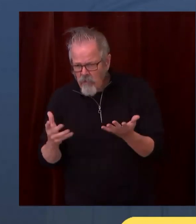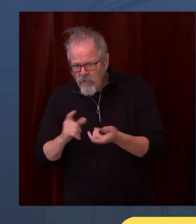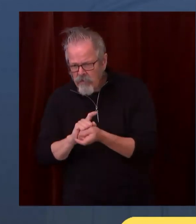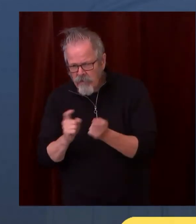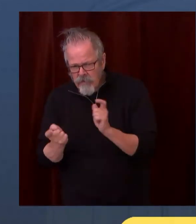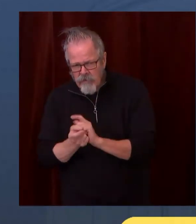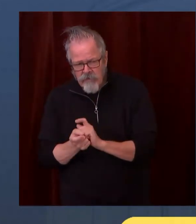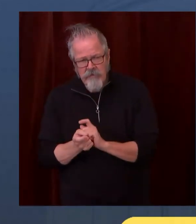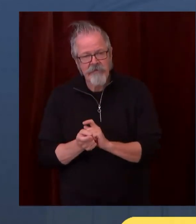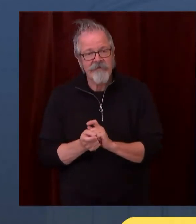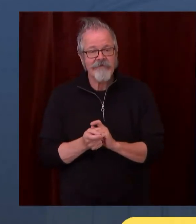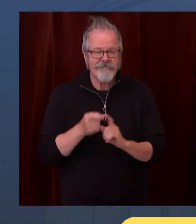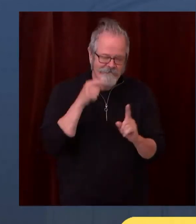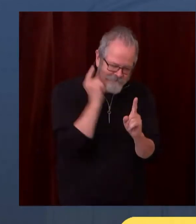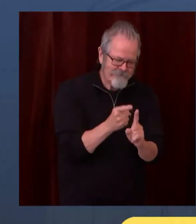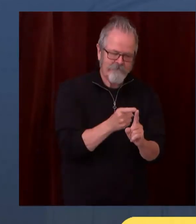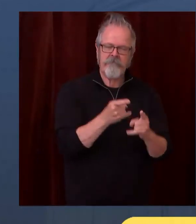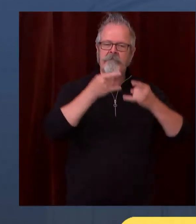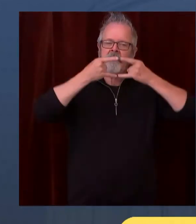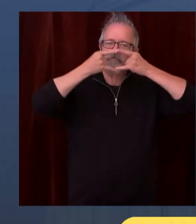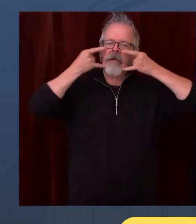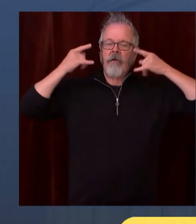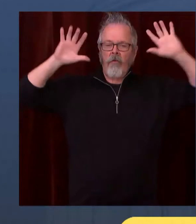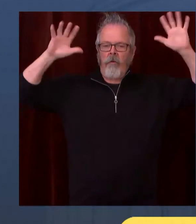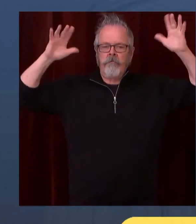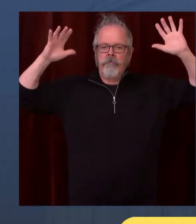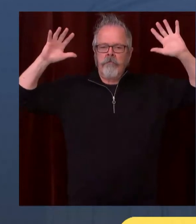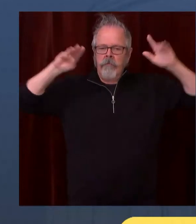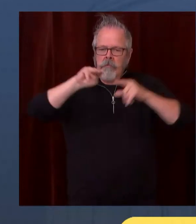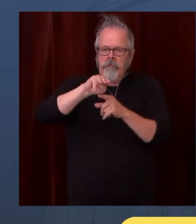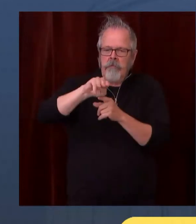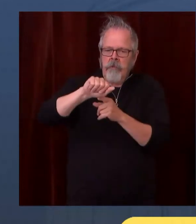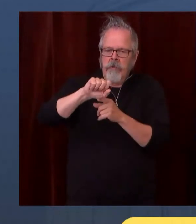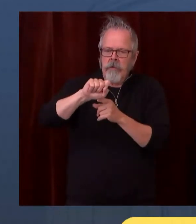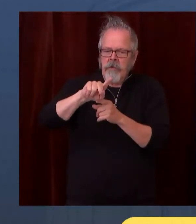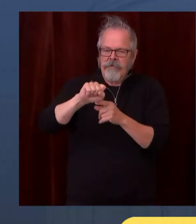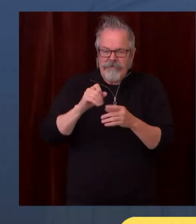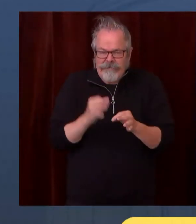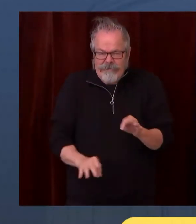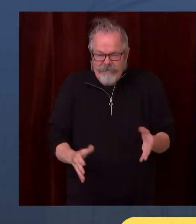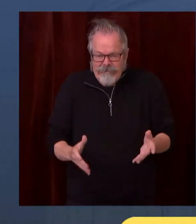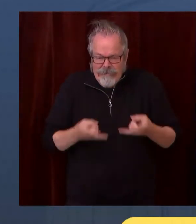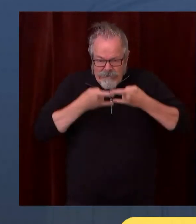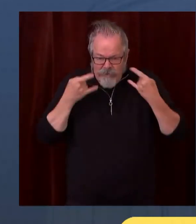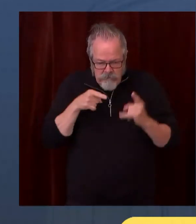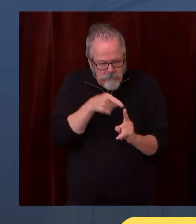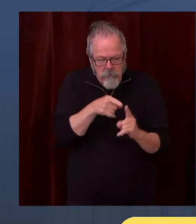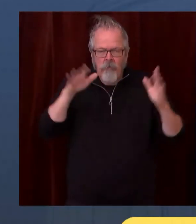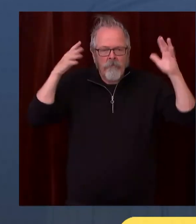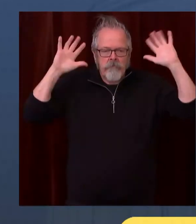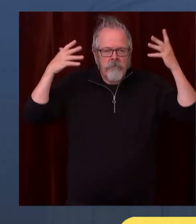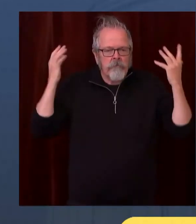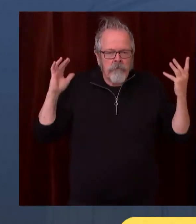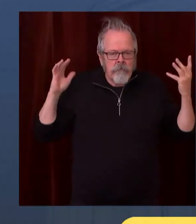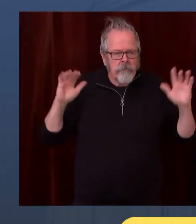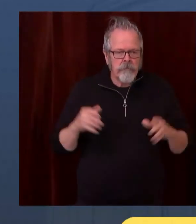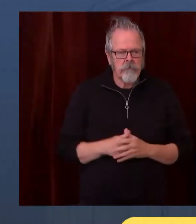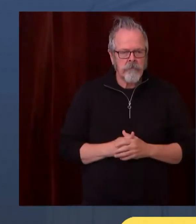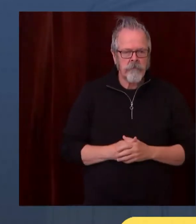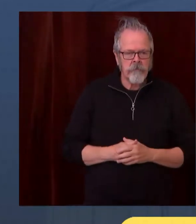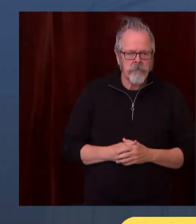the concomitant, perhaps, understanding that when we see a mask, it makes us think that maybe we need to continue our social distancing as